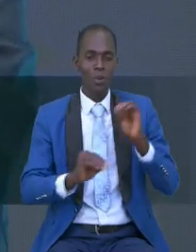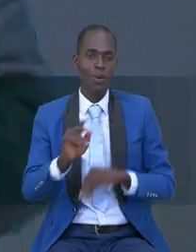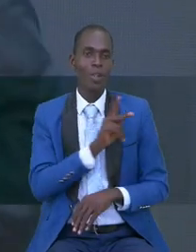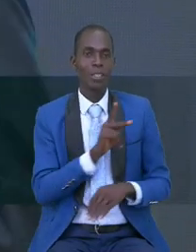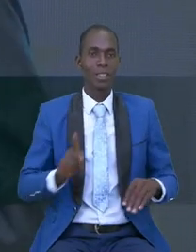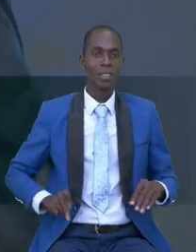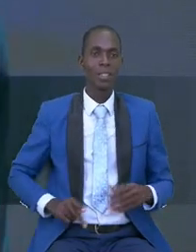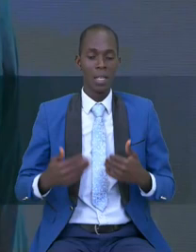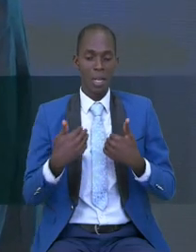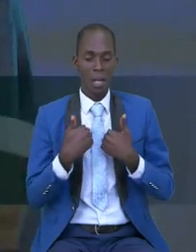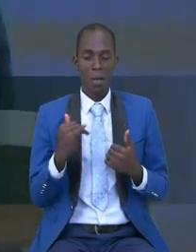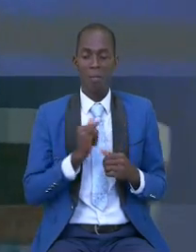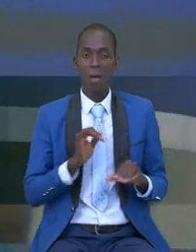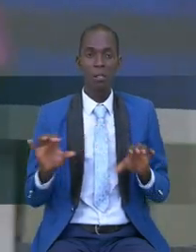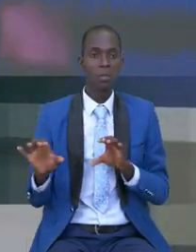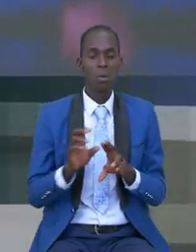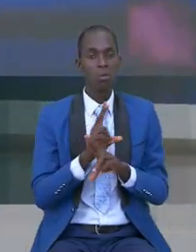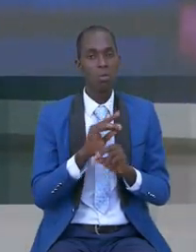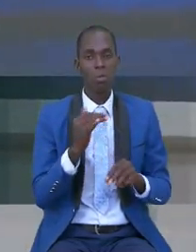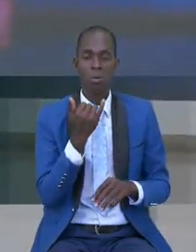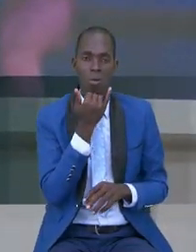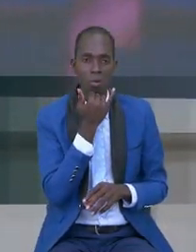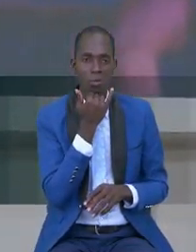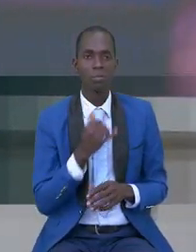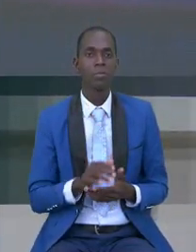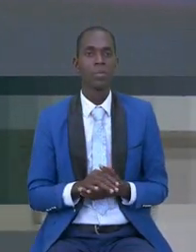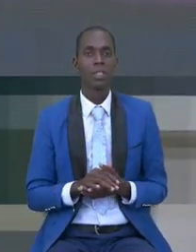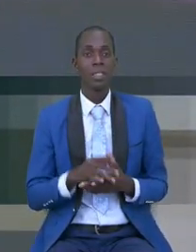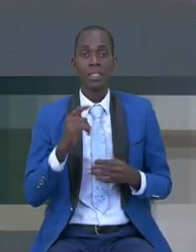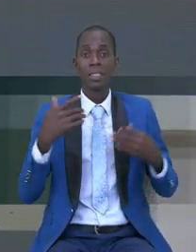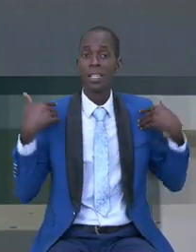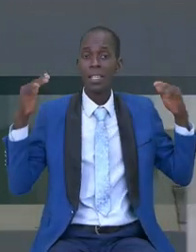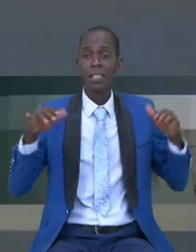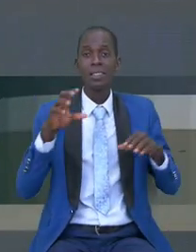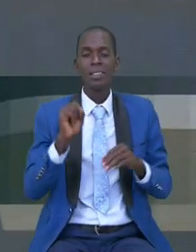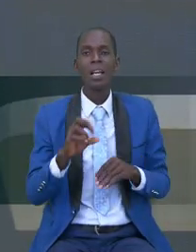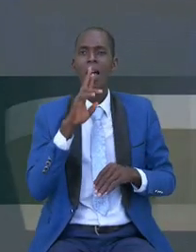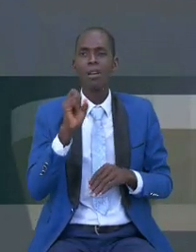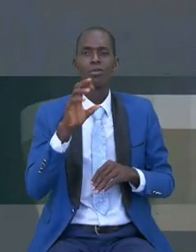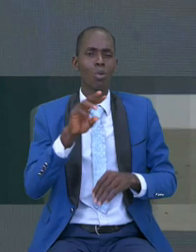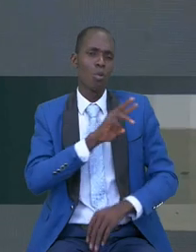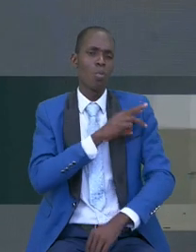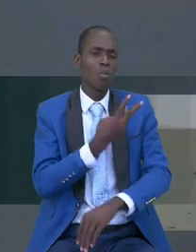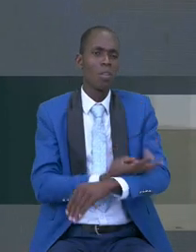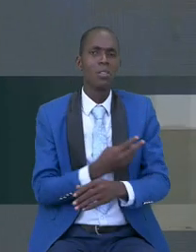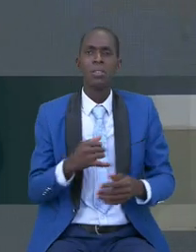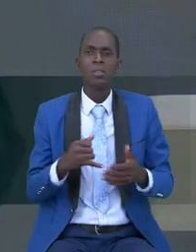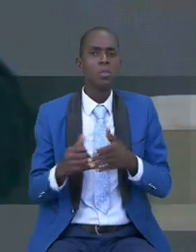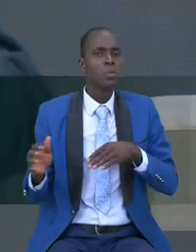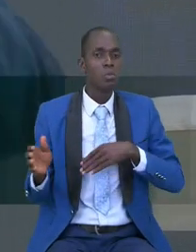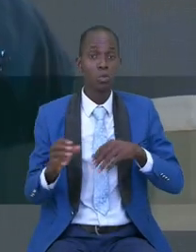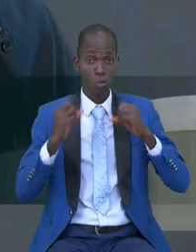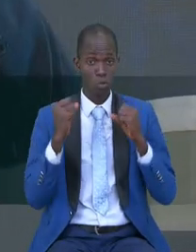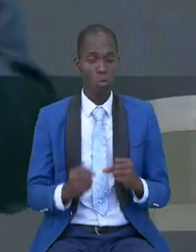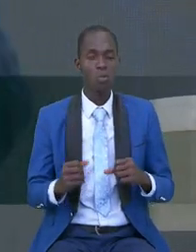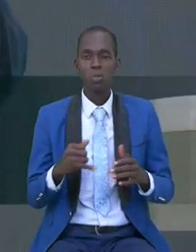King, have I done no hurt. The angels are so mighty, it doesn't matter